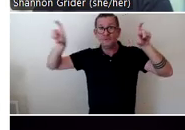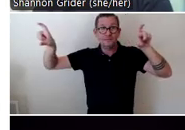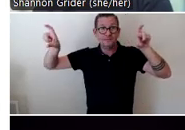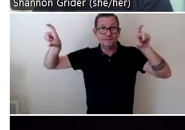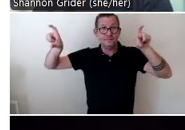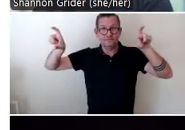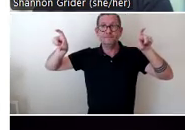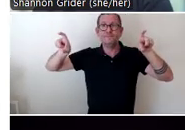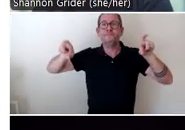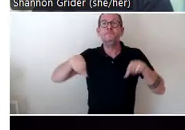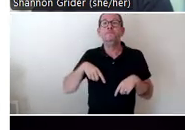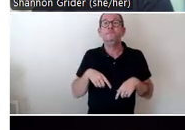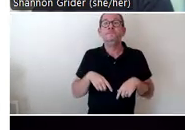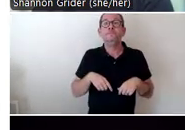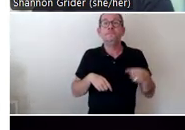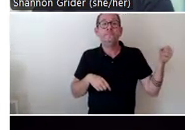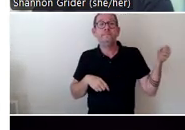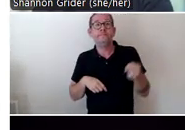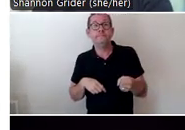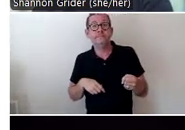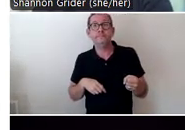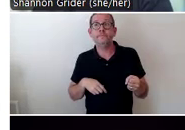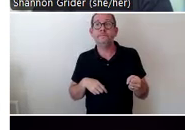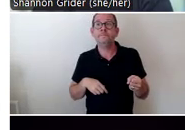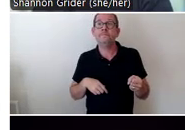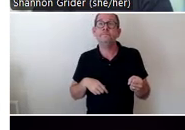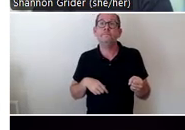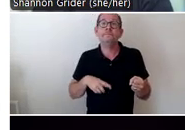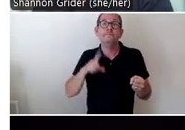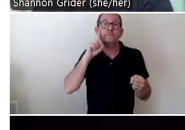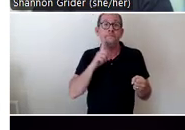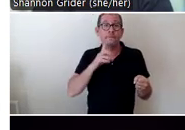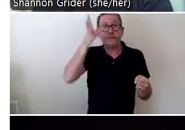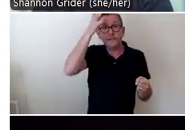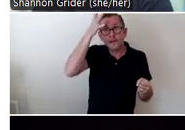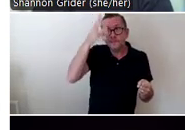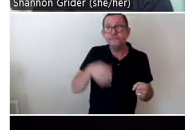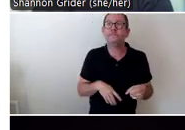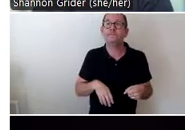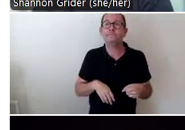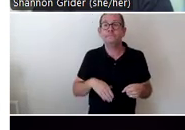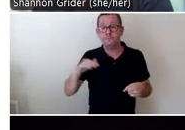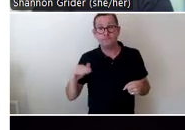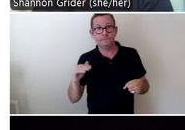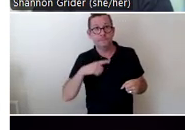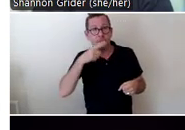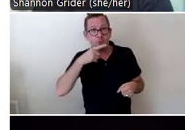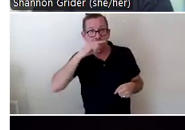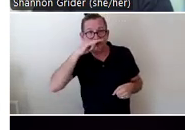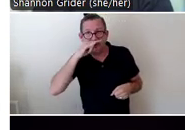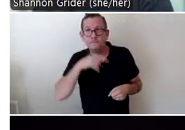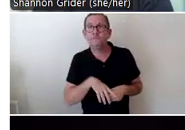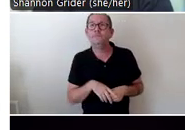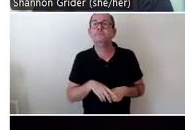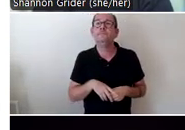any of our services. The top comic strip, you can see where they have brought in a deaf